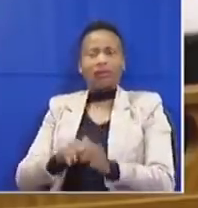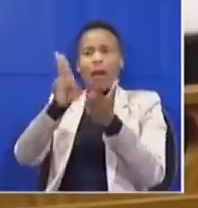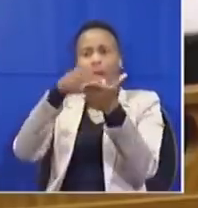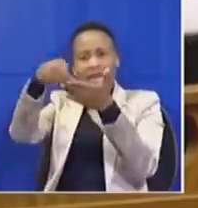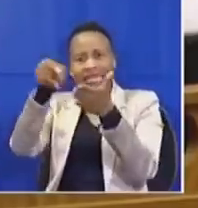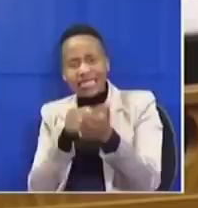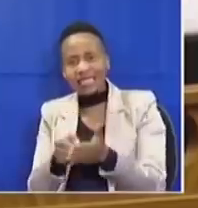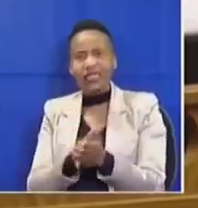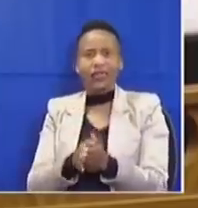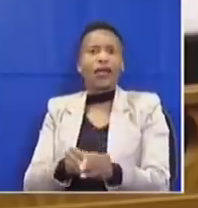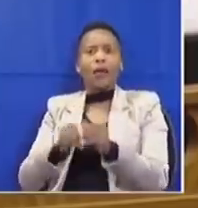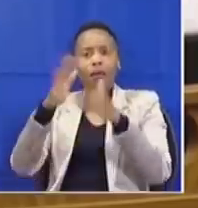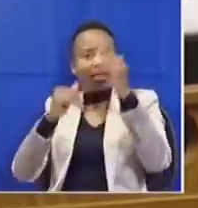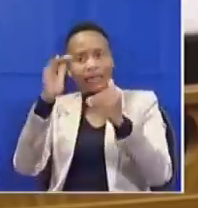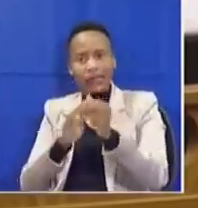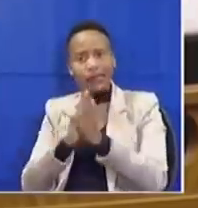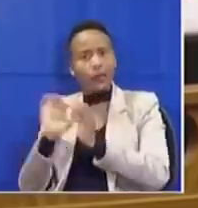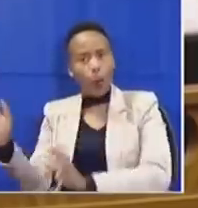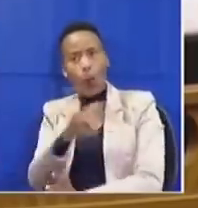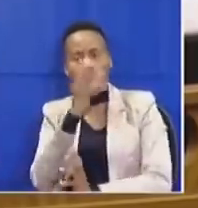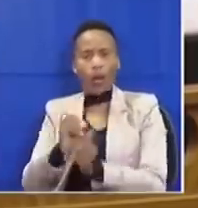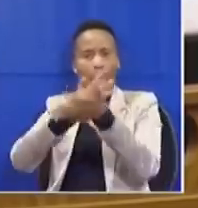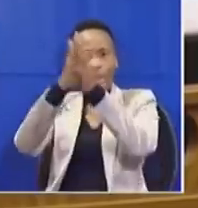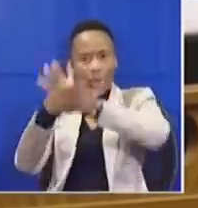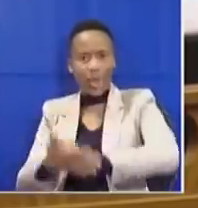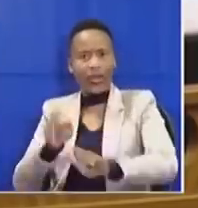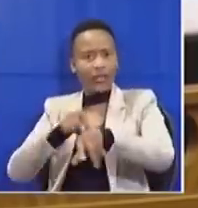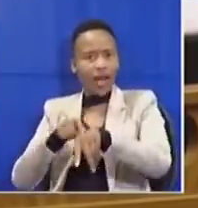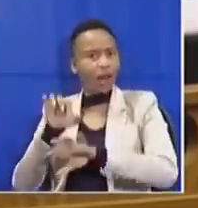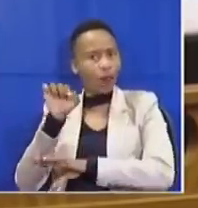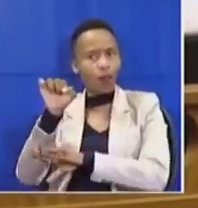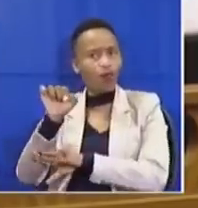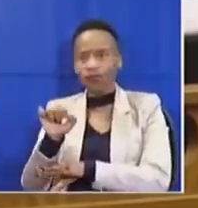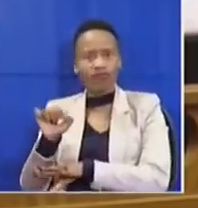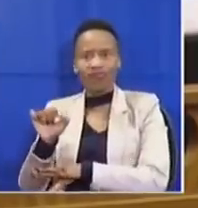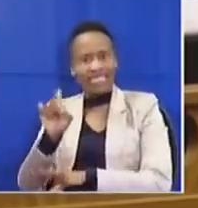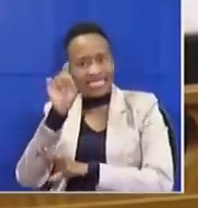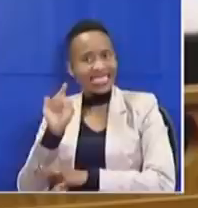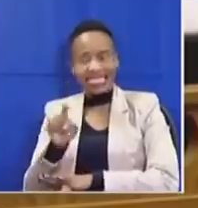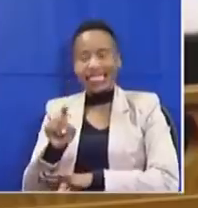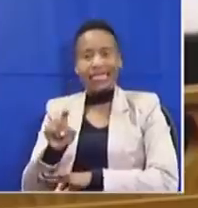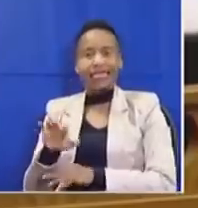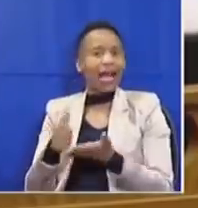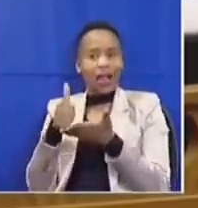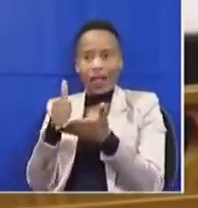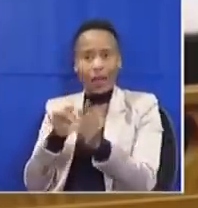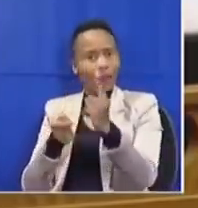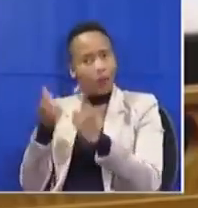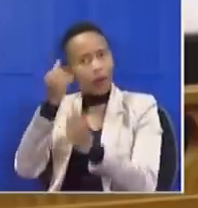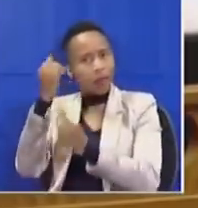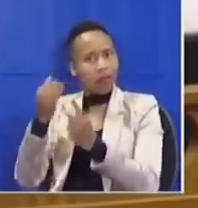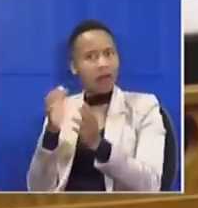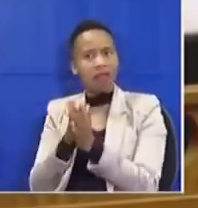so forth was destroyed during these protests. This did not serve the goal of obtaining free